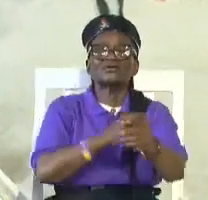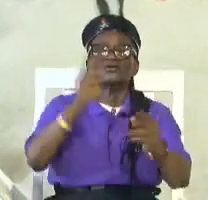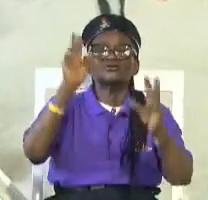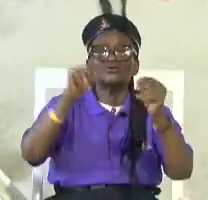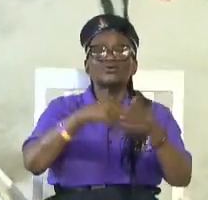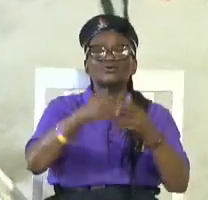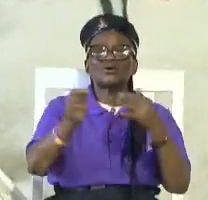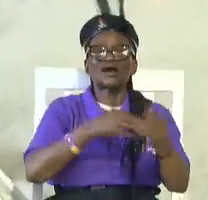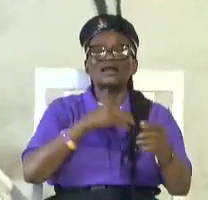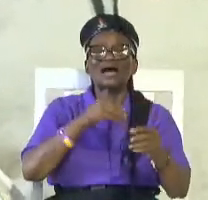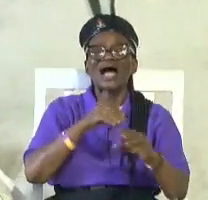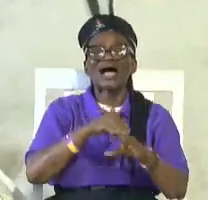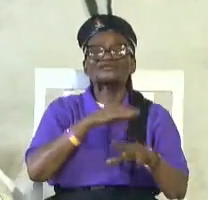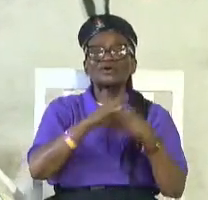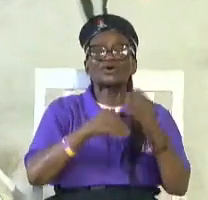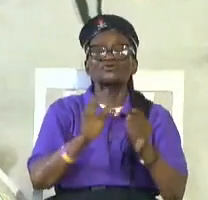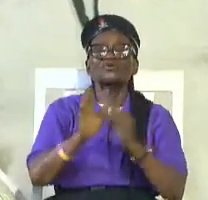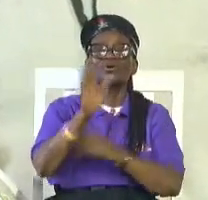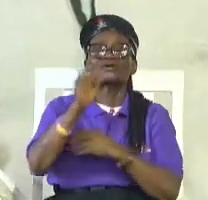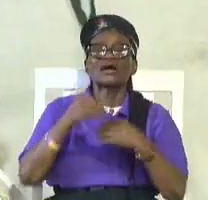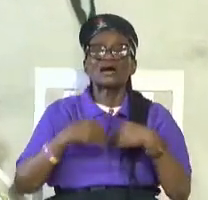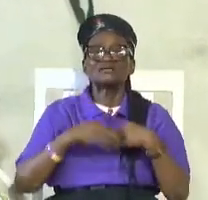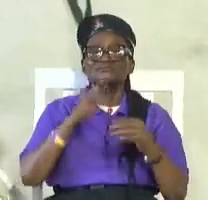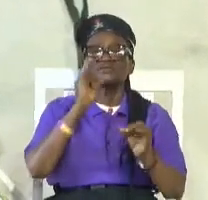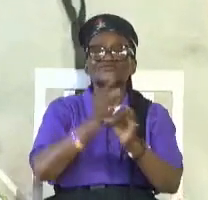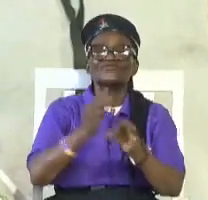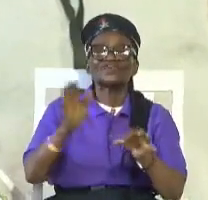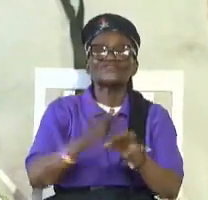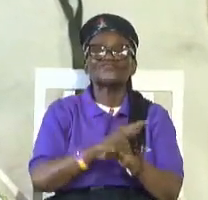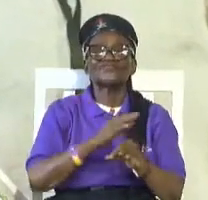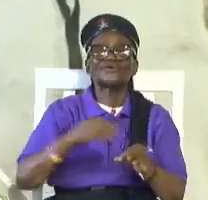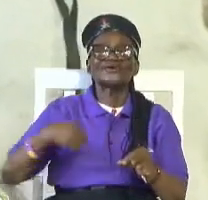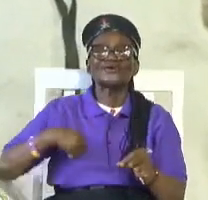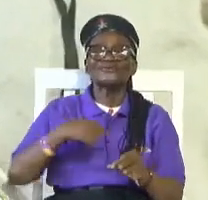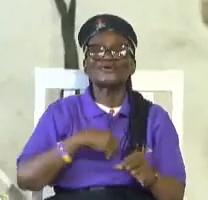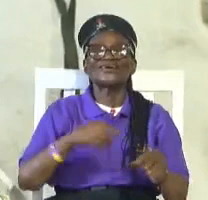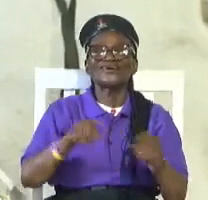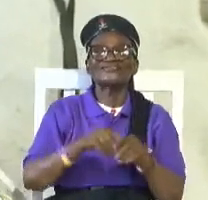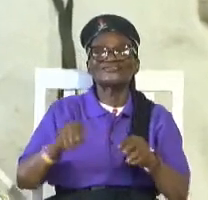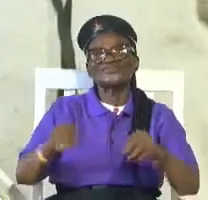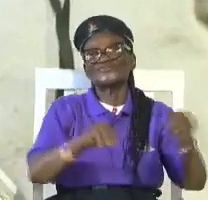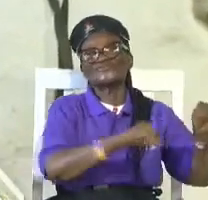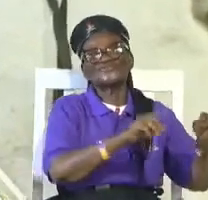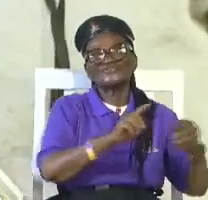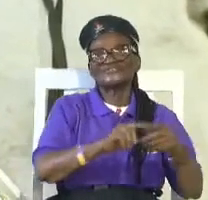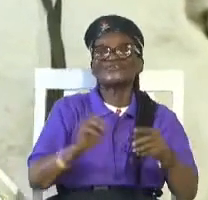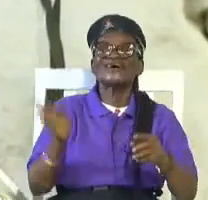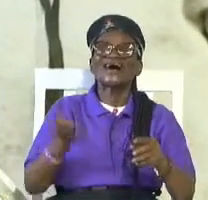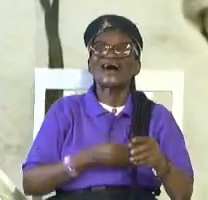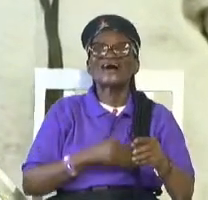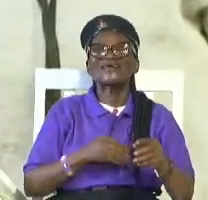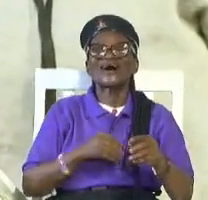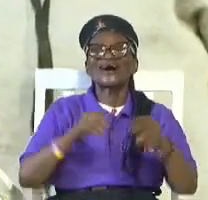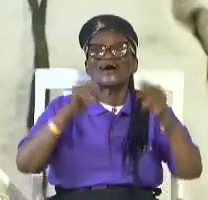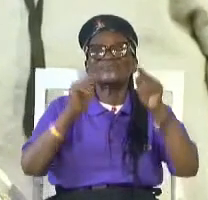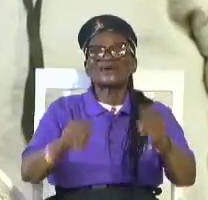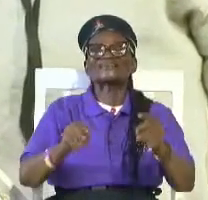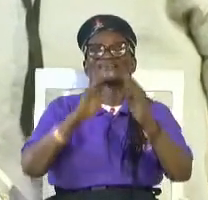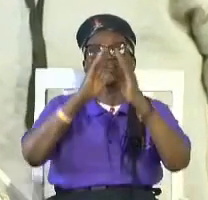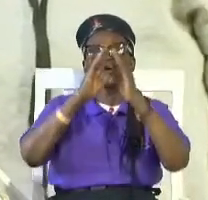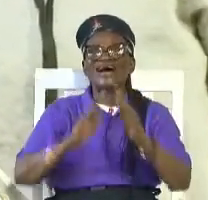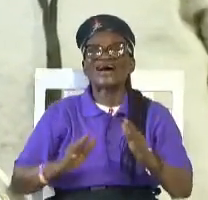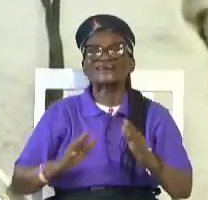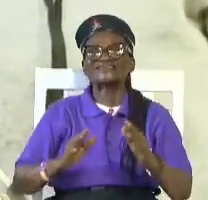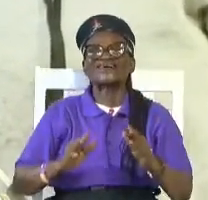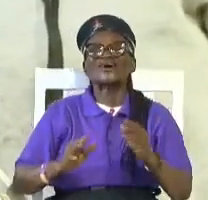Lord has been faithful. And not only that, we moved to our personal house. There are so many tremendous blessings that the Lord